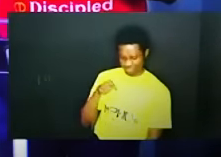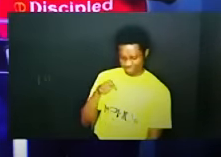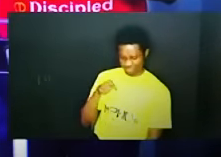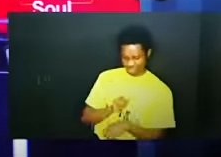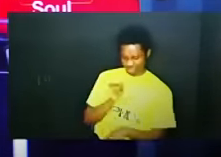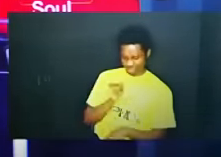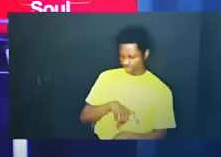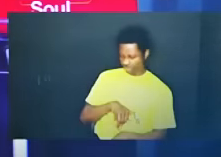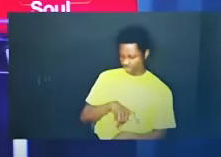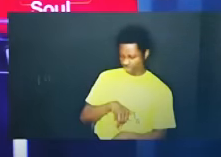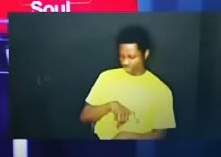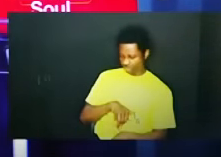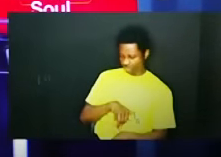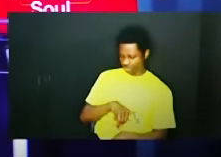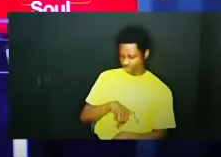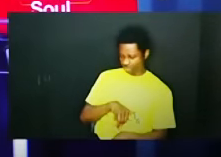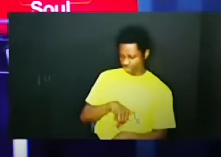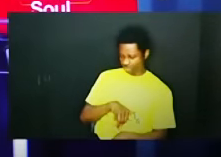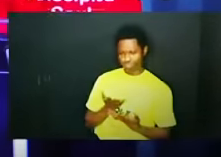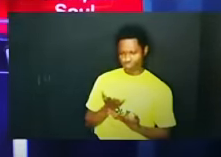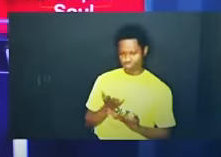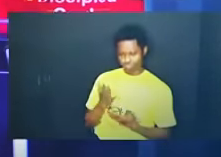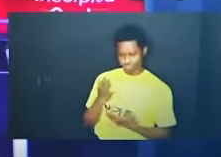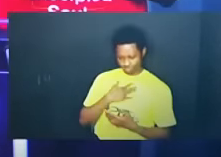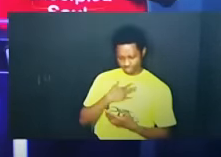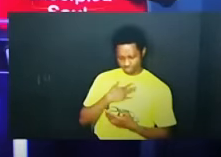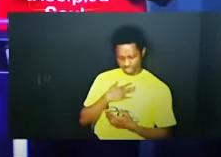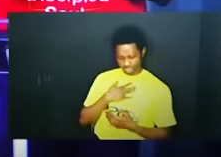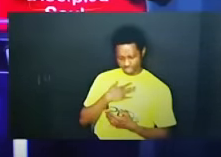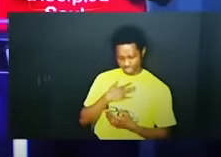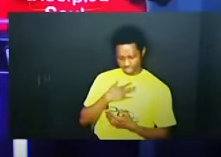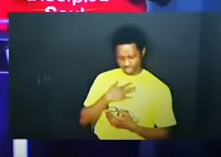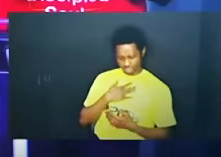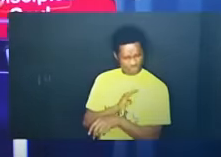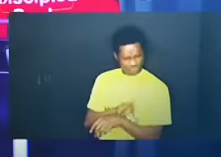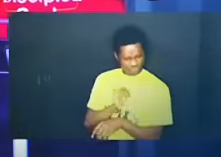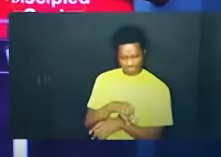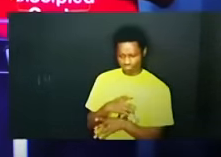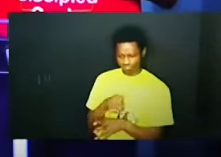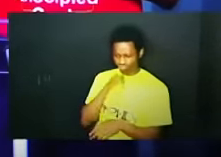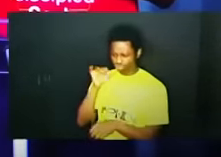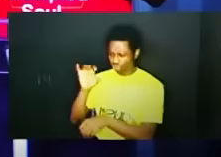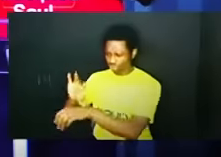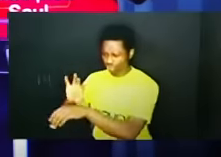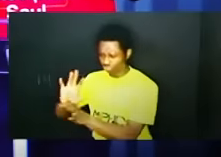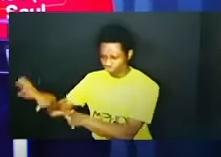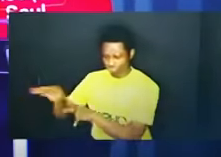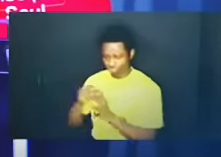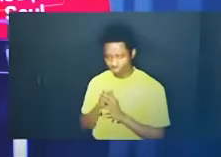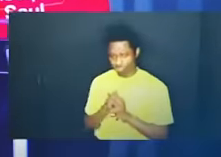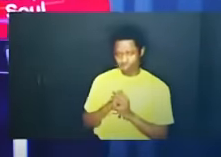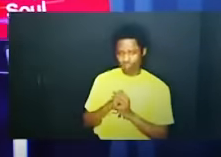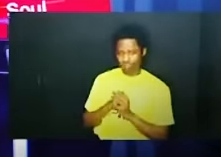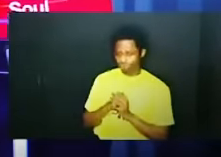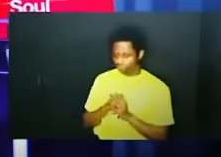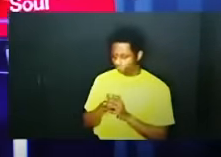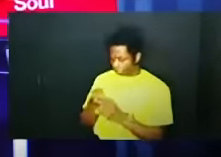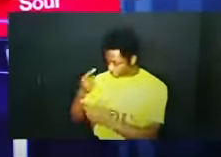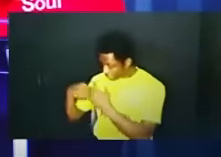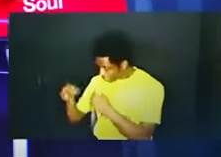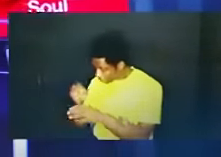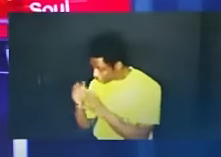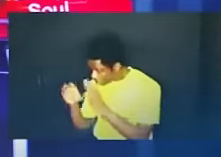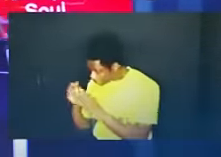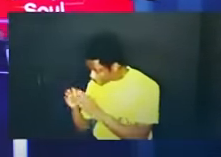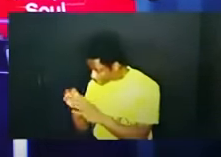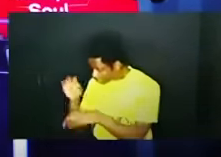is business. Ahenso eye we ye madwuma mu asem. What you are saying is church. Na wo ka no